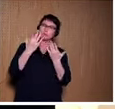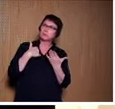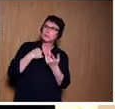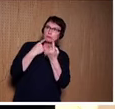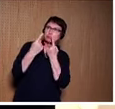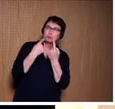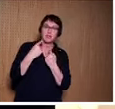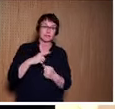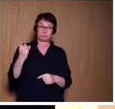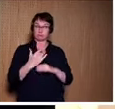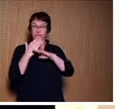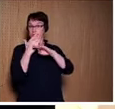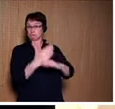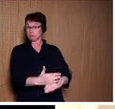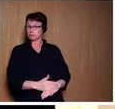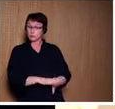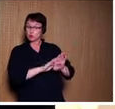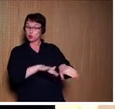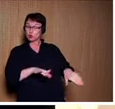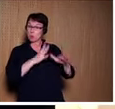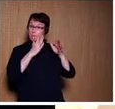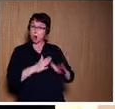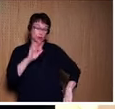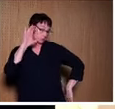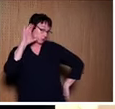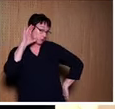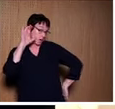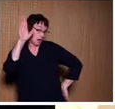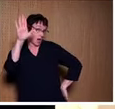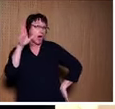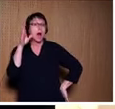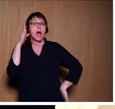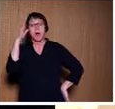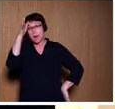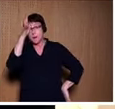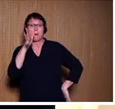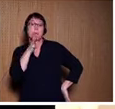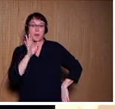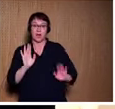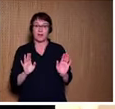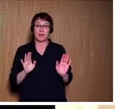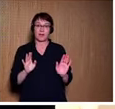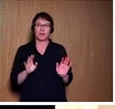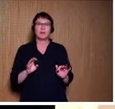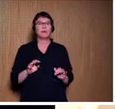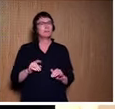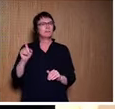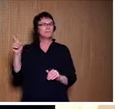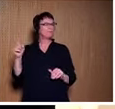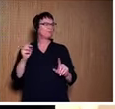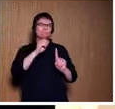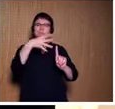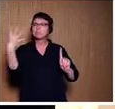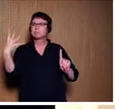Pro-family groups are leading several related campaigns against SRHR, LGBTIQ rights,